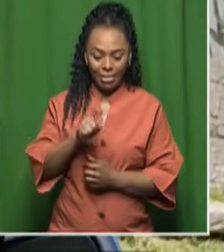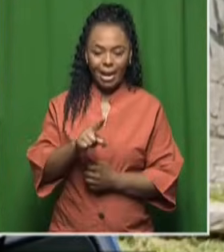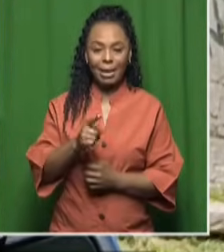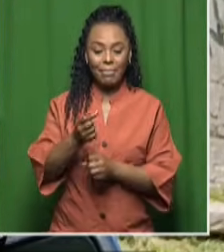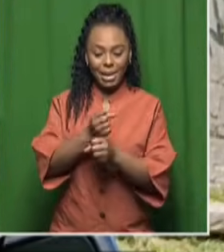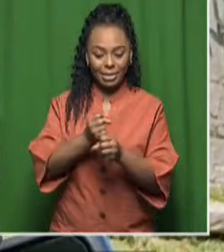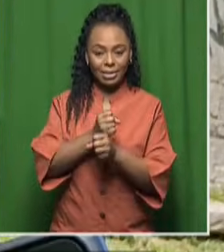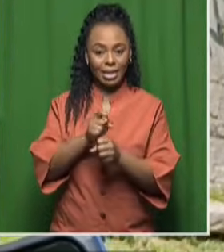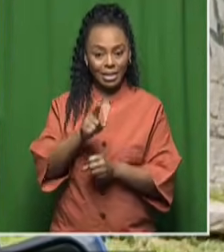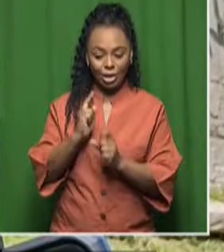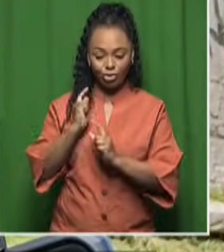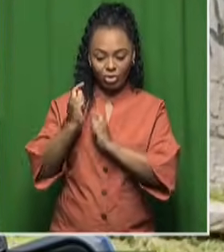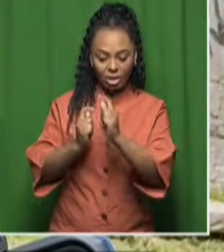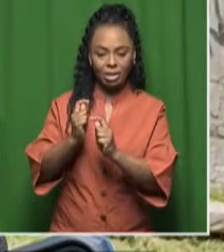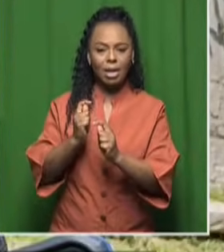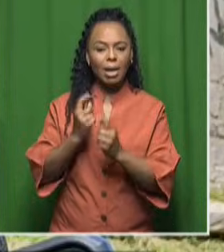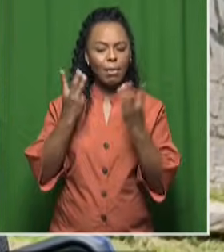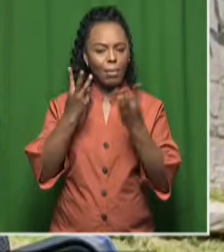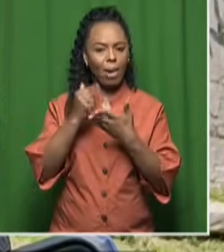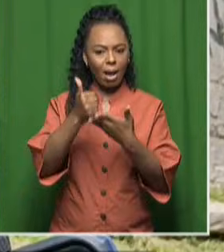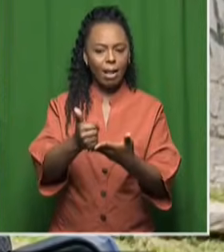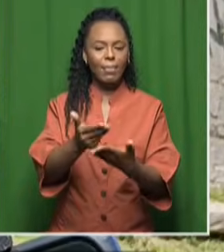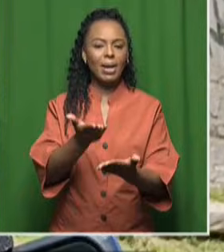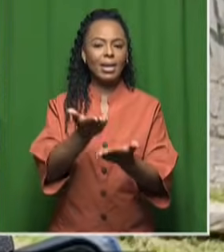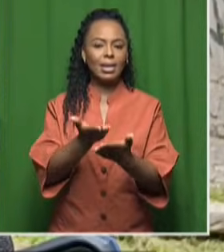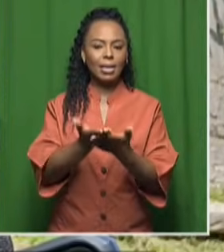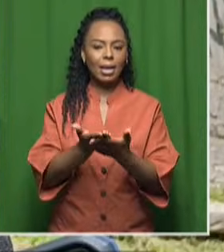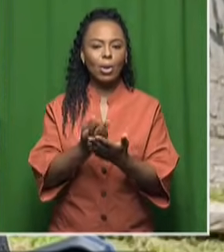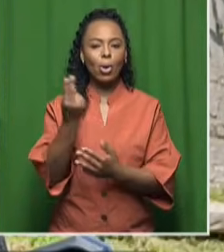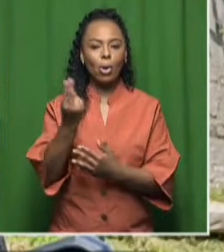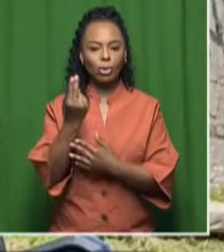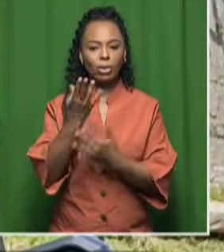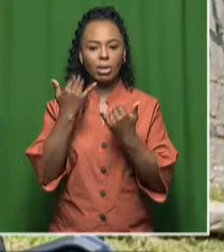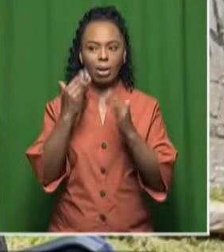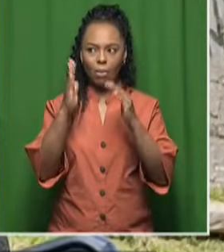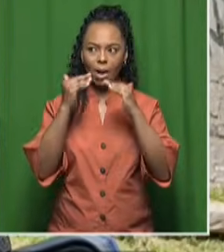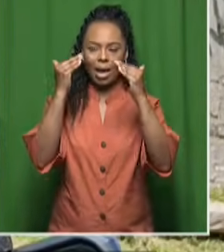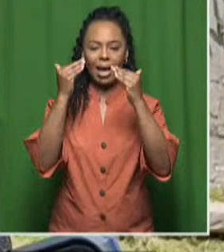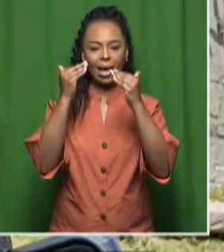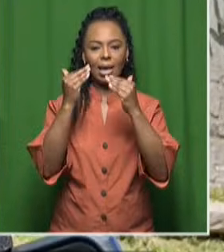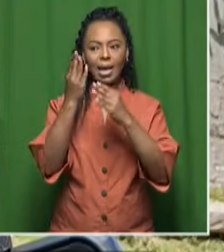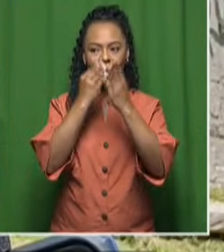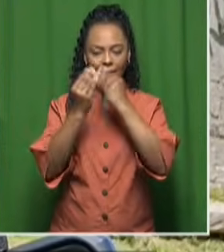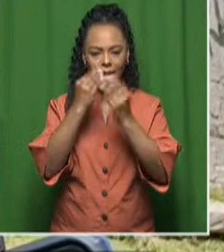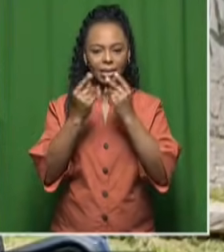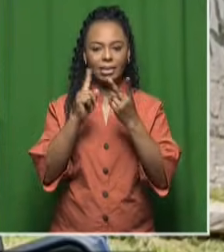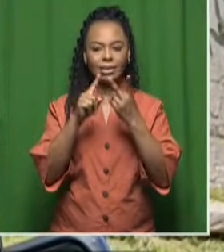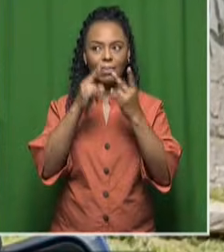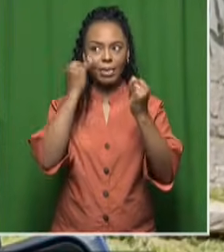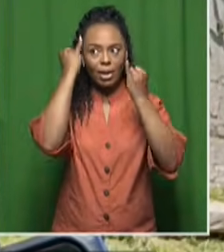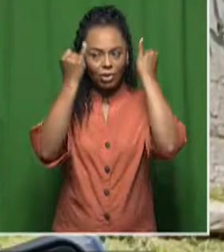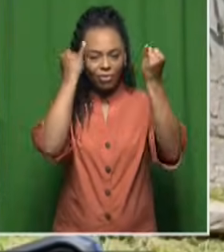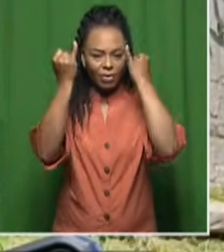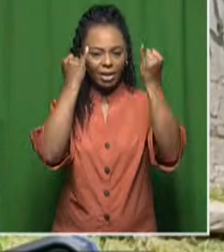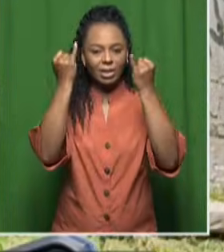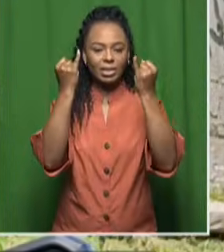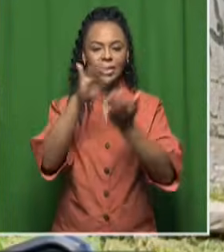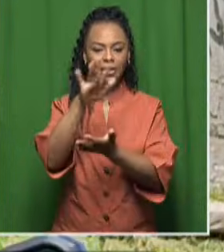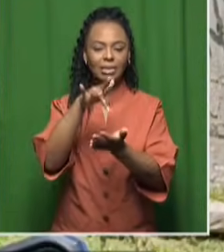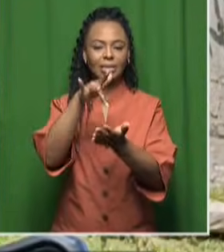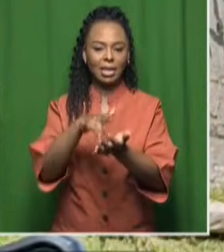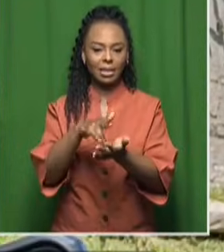And we already started with the Institutes of High Learning and all the innovation centers that we have.